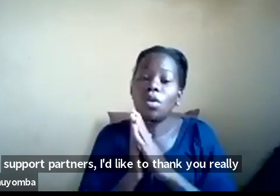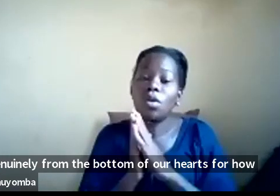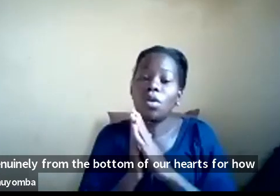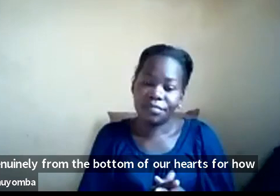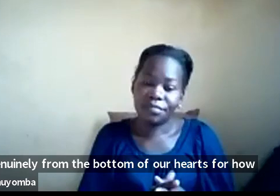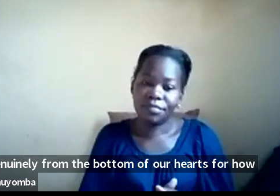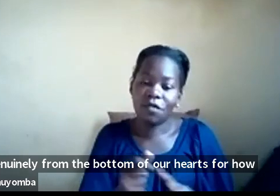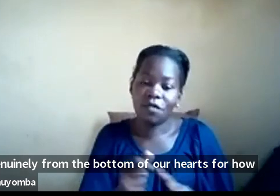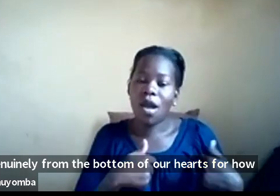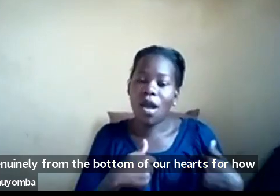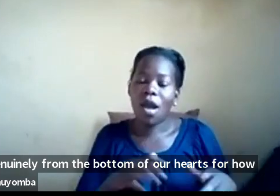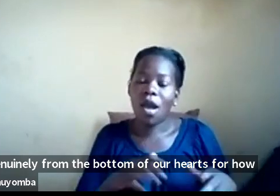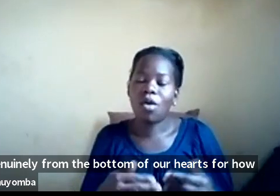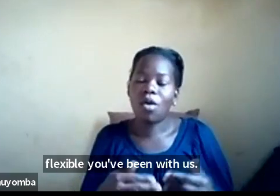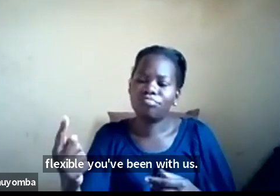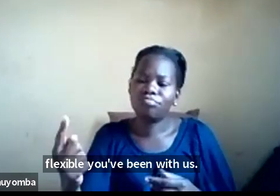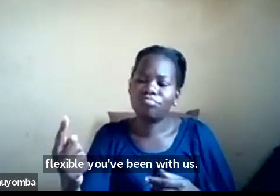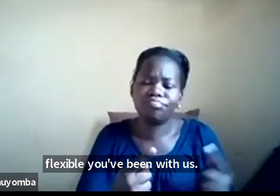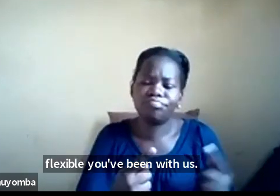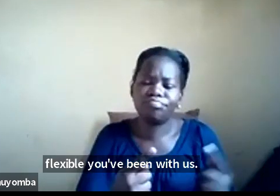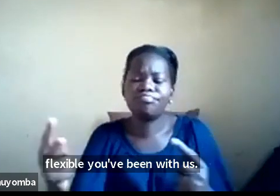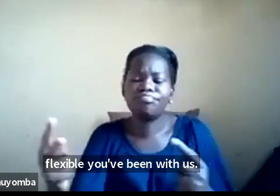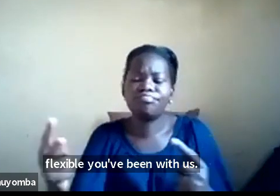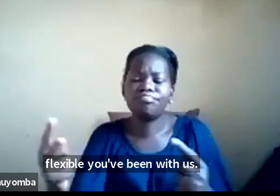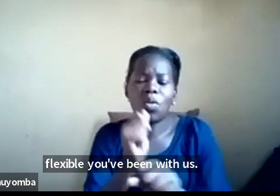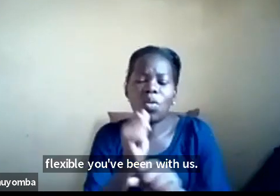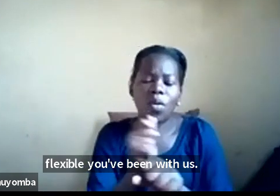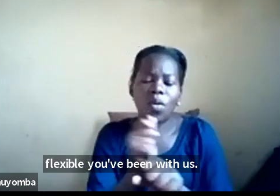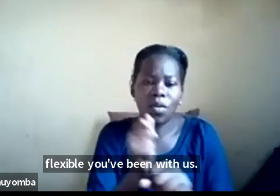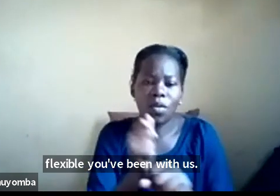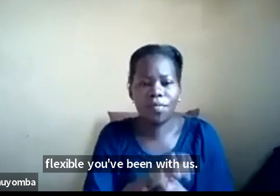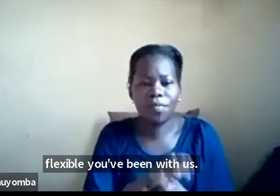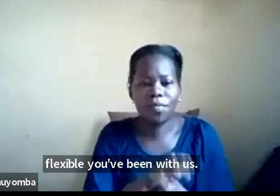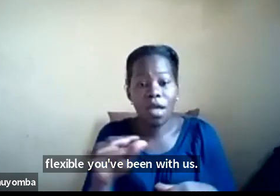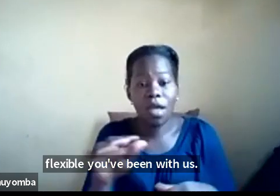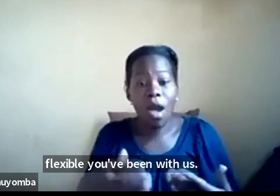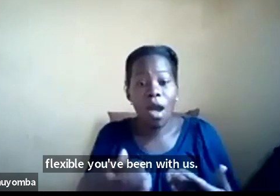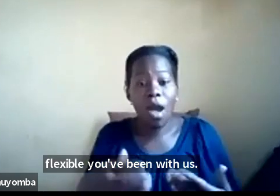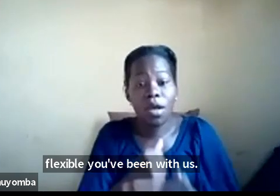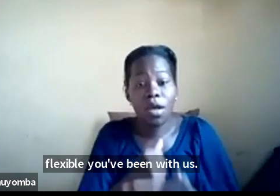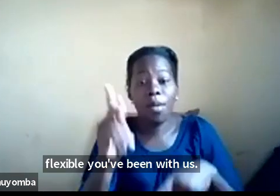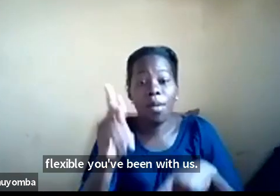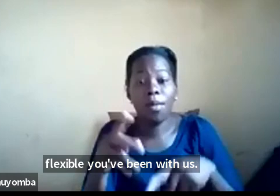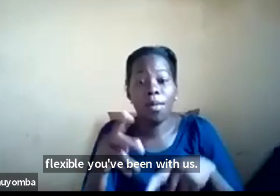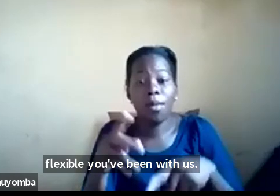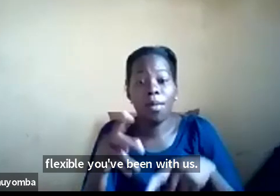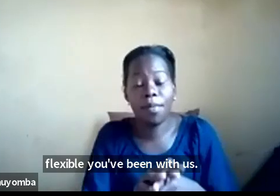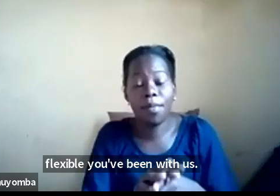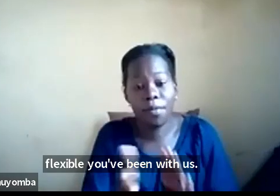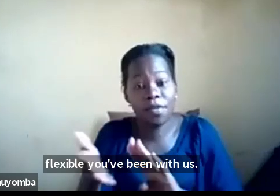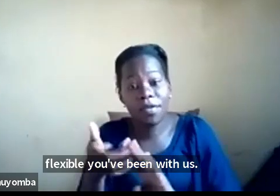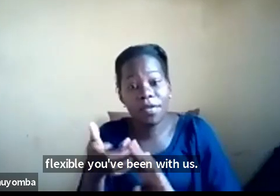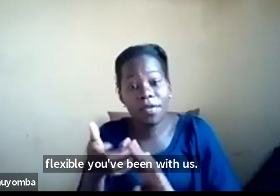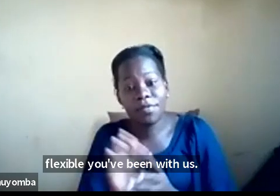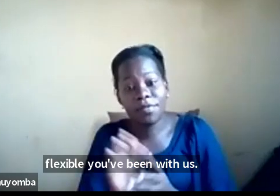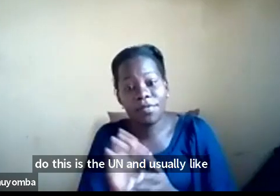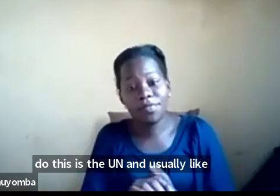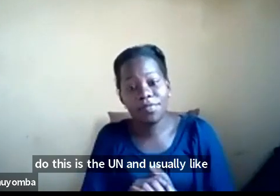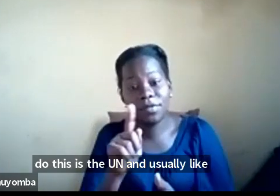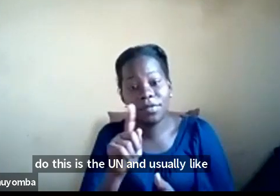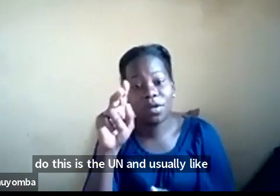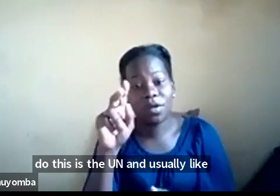how you've been able to help us to pivot faster than you would normally do. This is the UN, and usually it's like